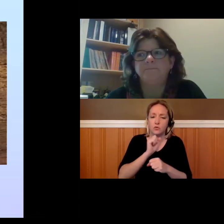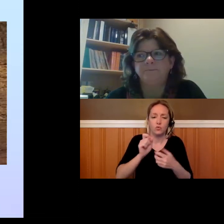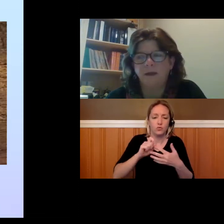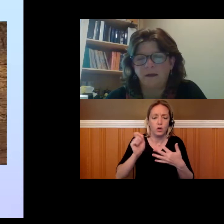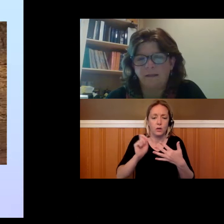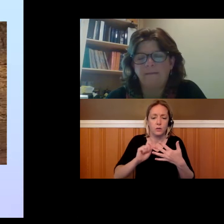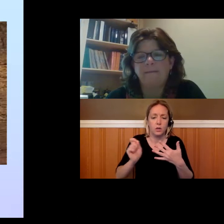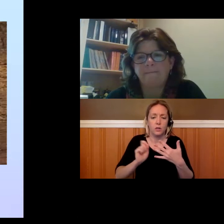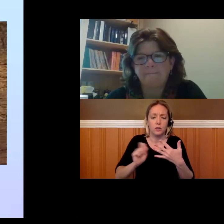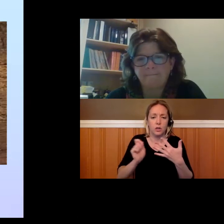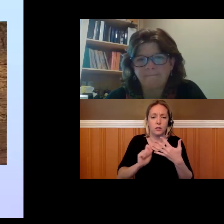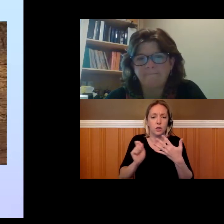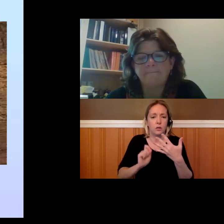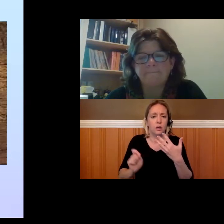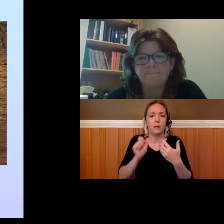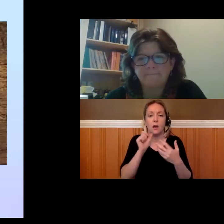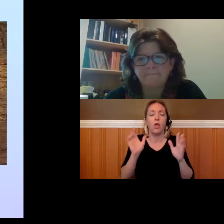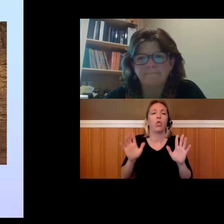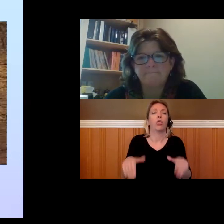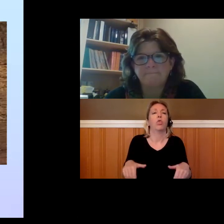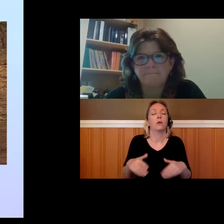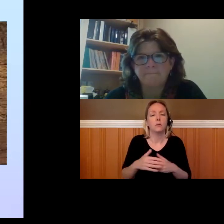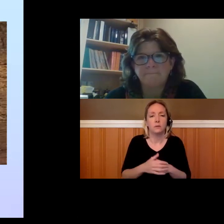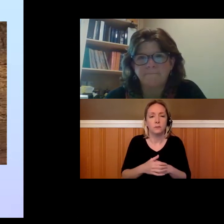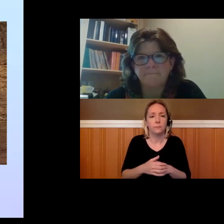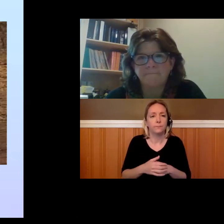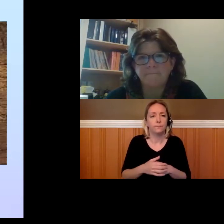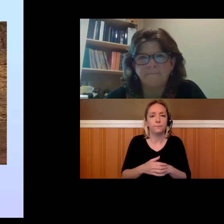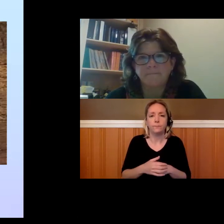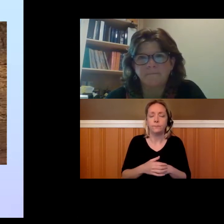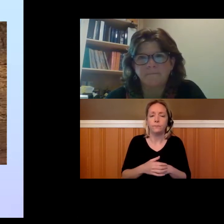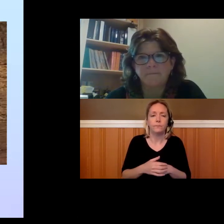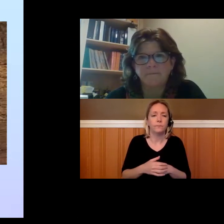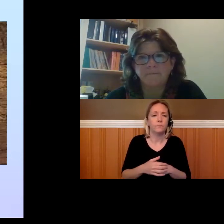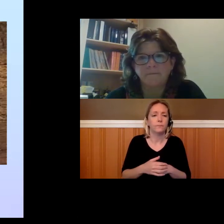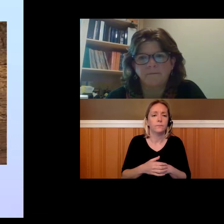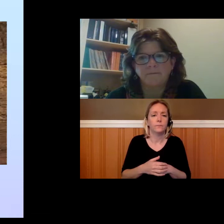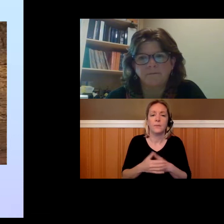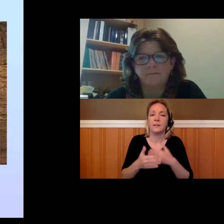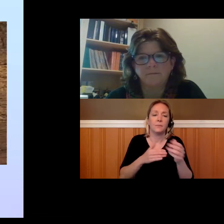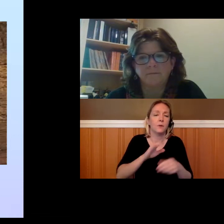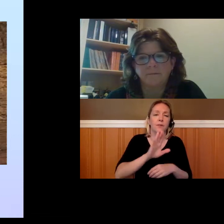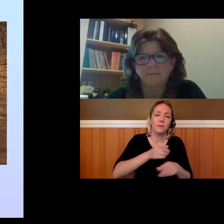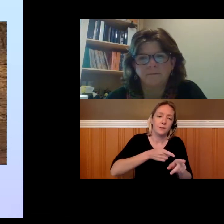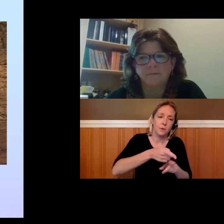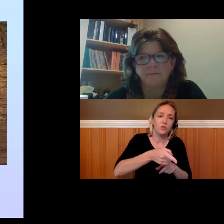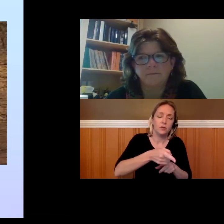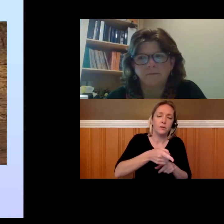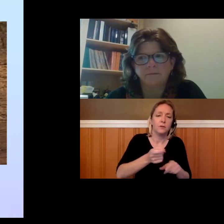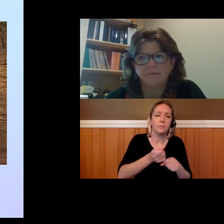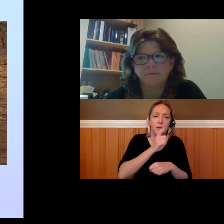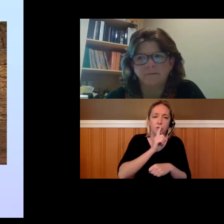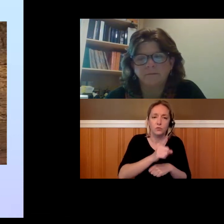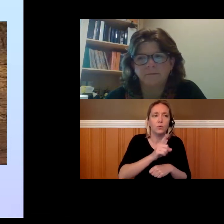be delegated a professional, no matter what they specialize in, but that they can truly